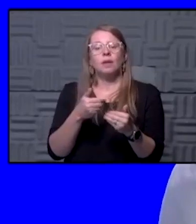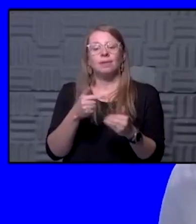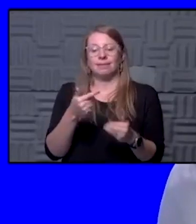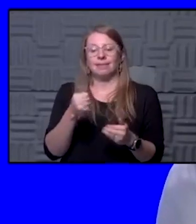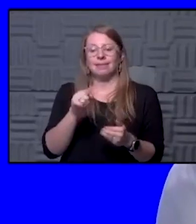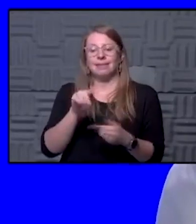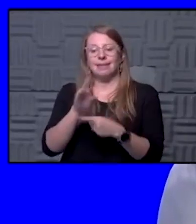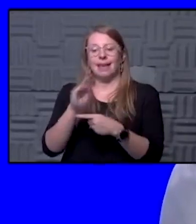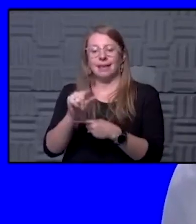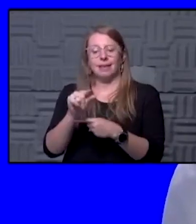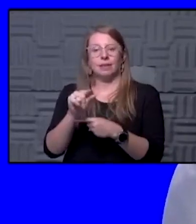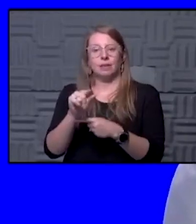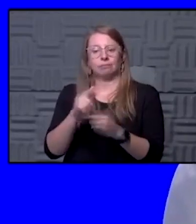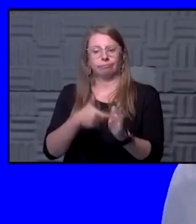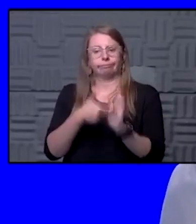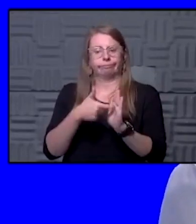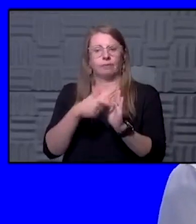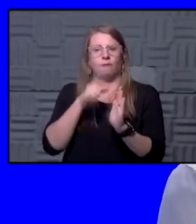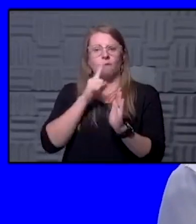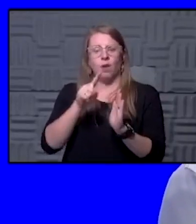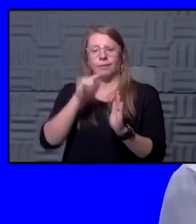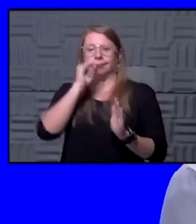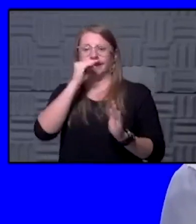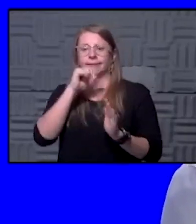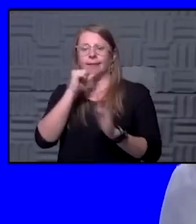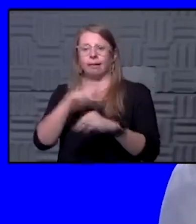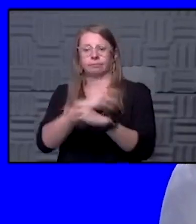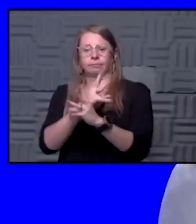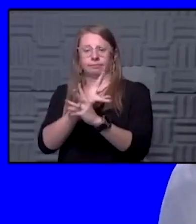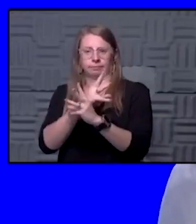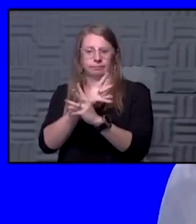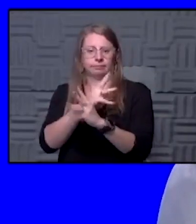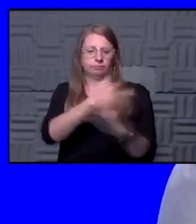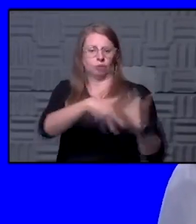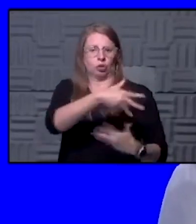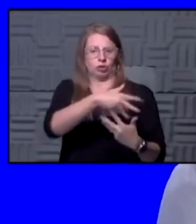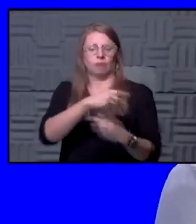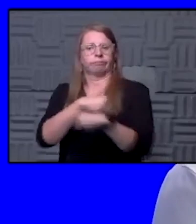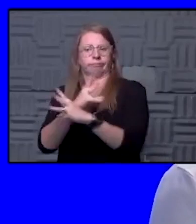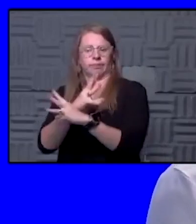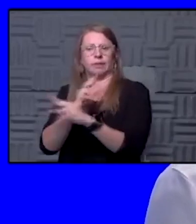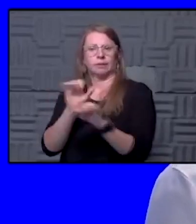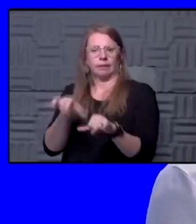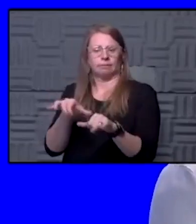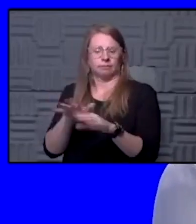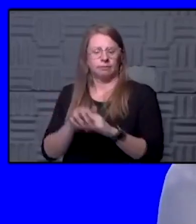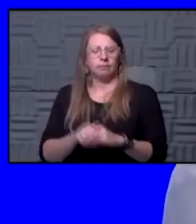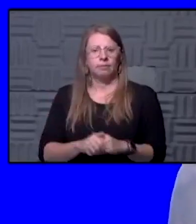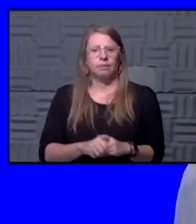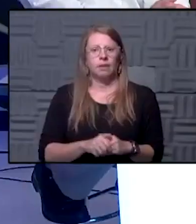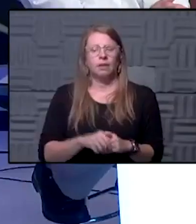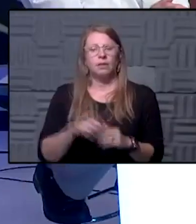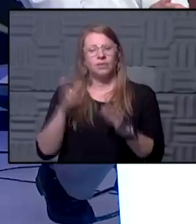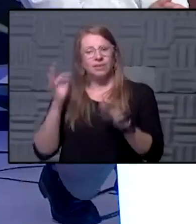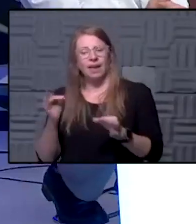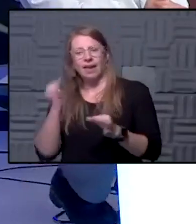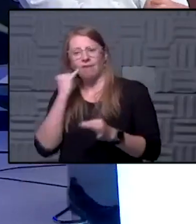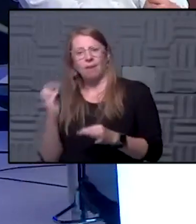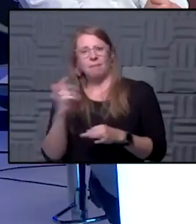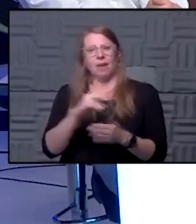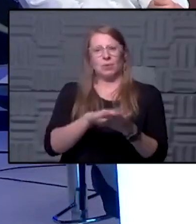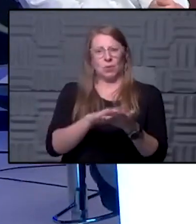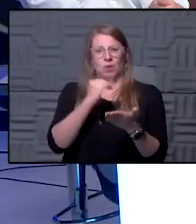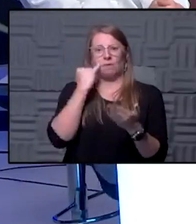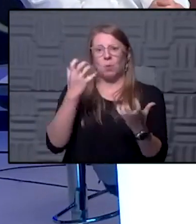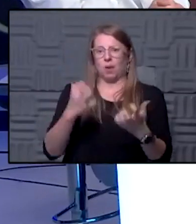criteria for the kids who are not doing in-person learning to get back to school and do that in-person learning as well. Yeah, for sure.